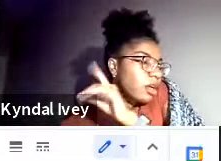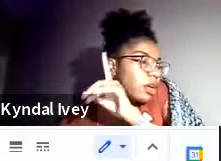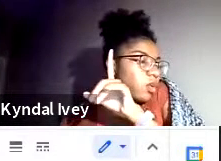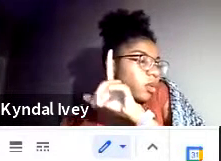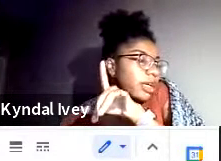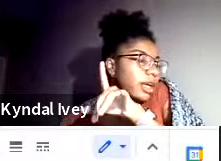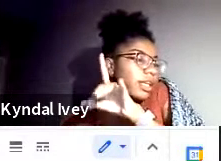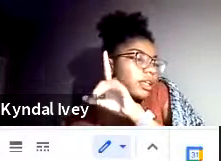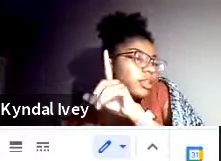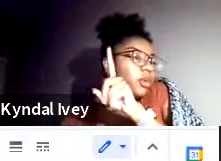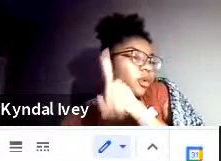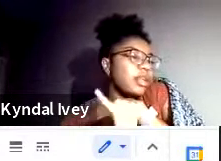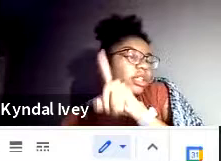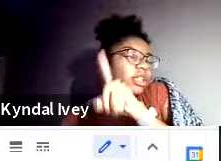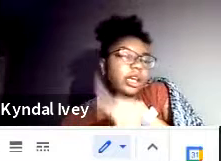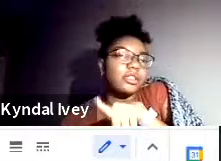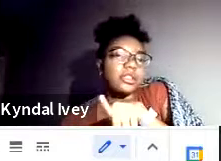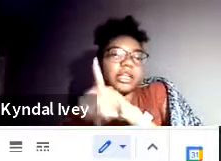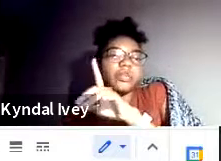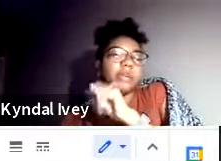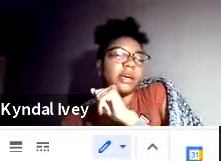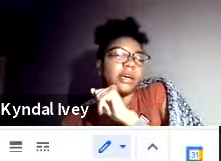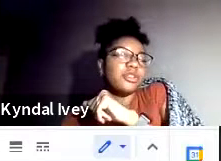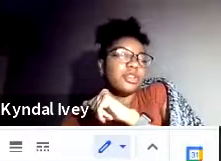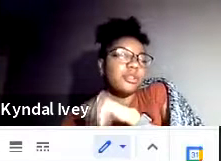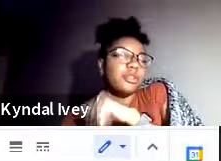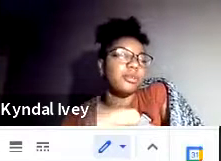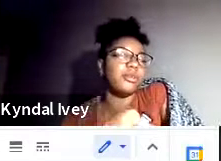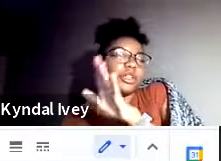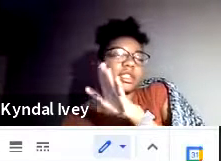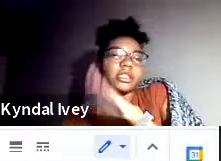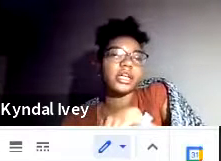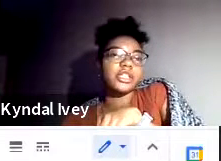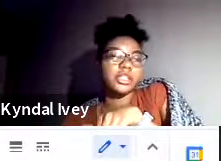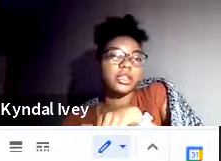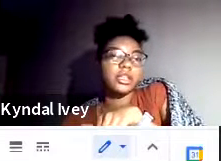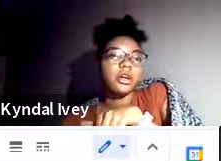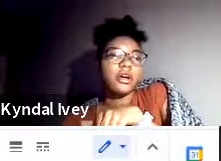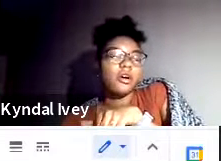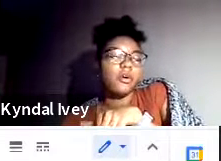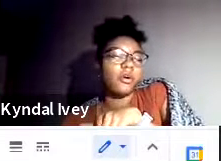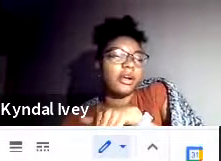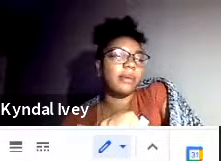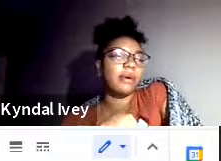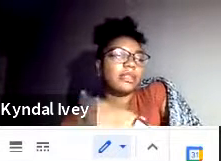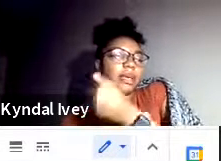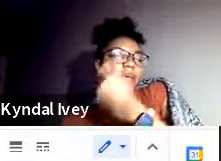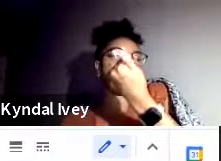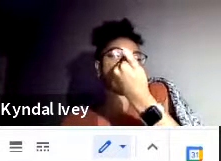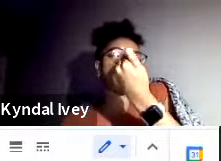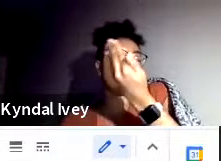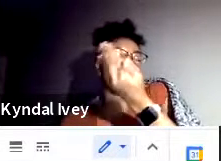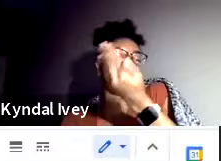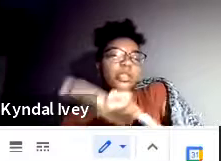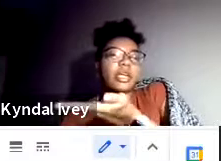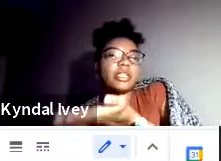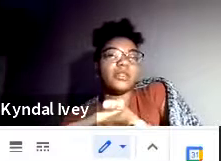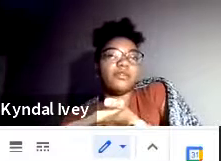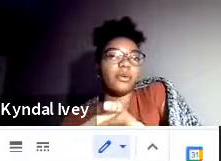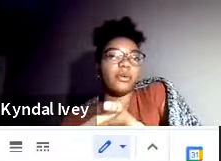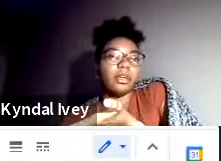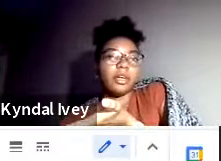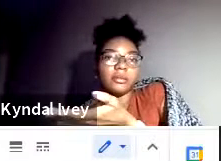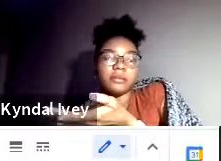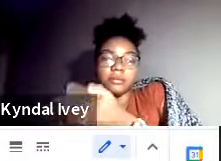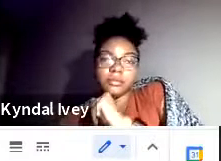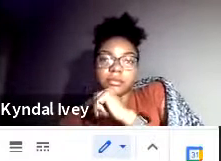of any new question and answers, unless you want to make a motion to move straight into discussion, or if anybody wants to make a motion to move straight